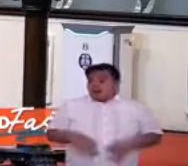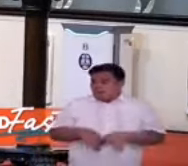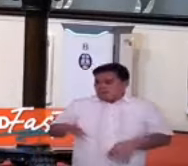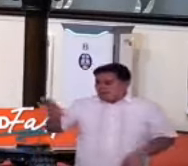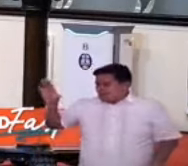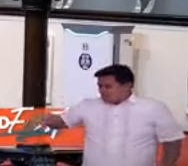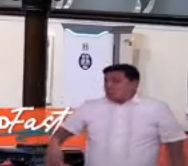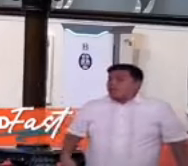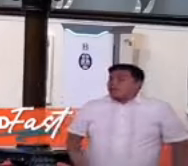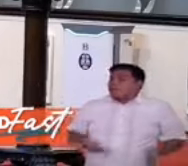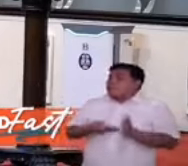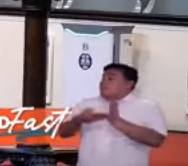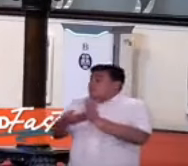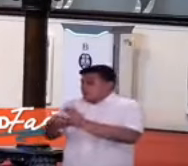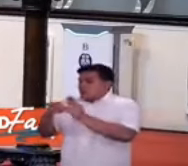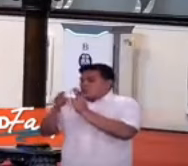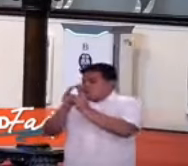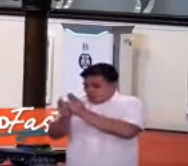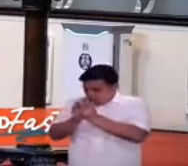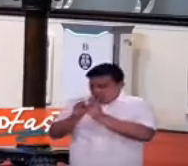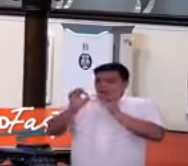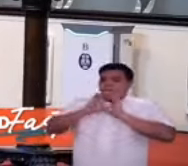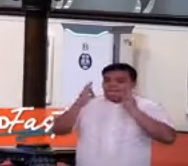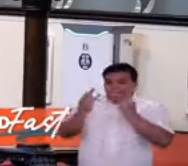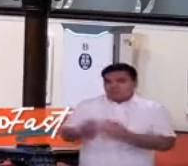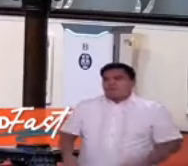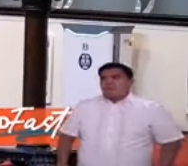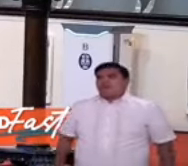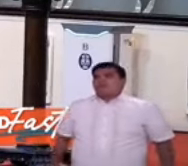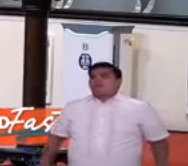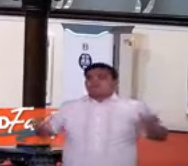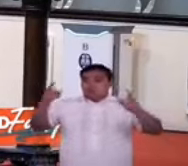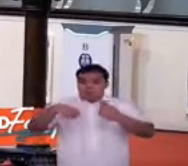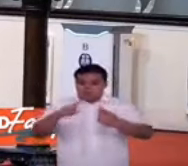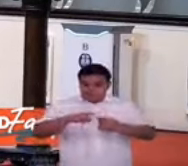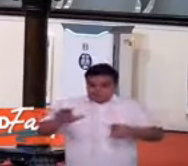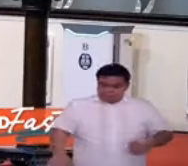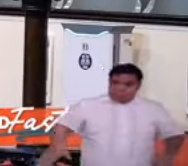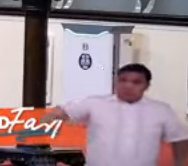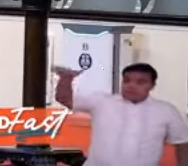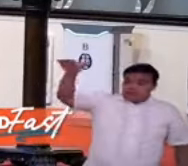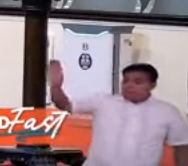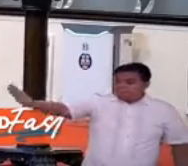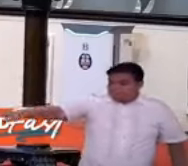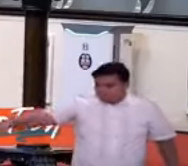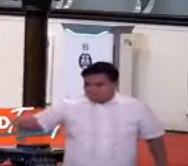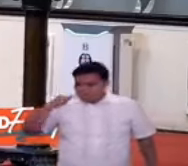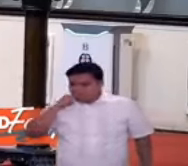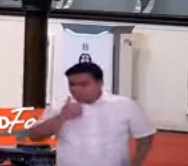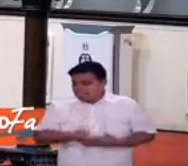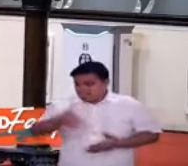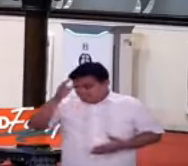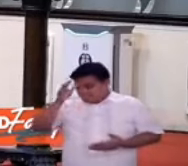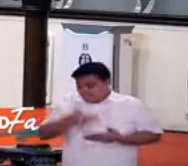Ayo, present a united front. When the child goes out, you tell them, so, dong, dai, ay na usba dai